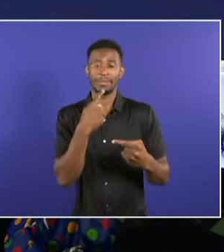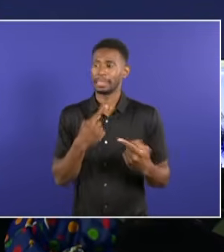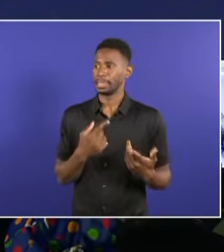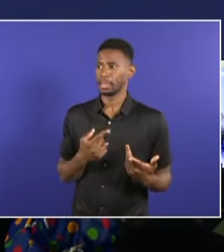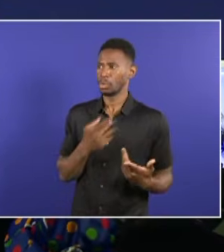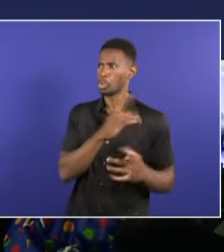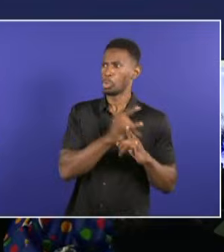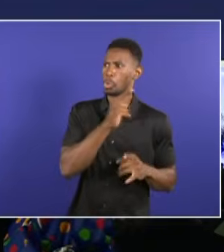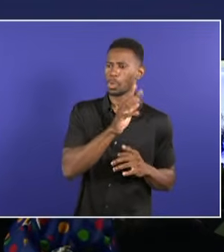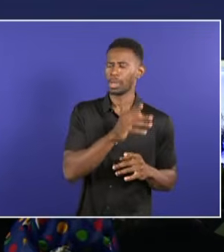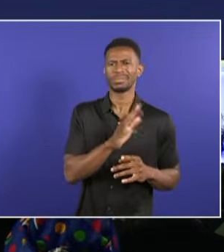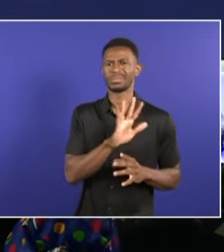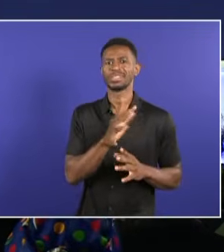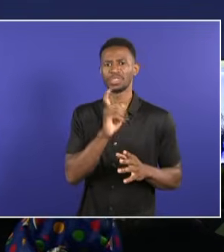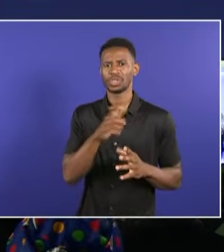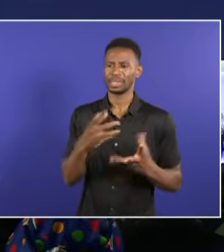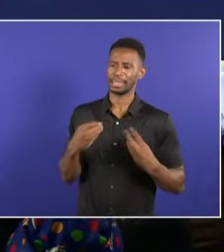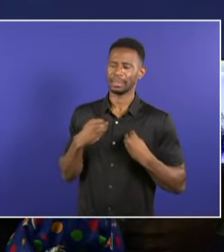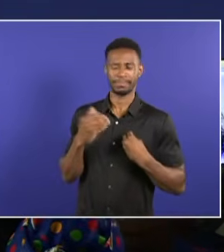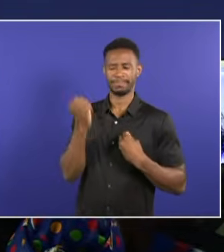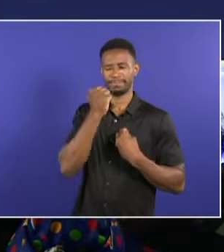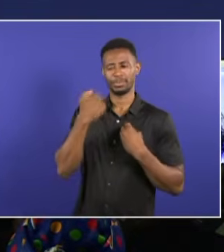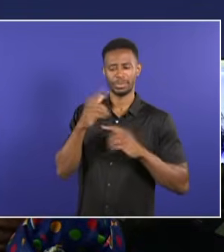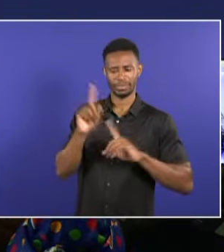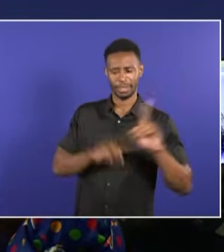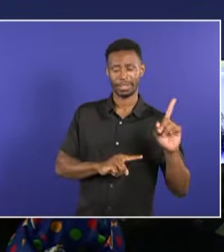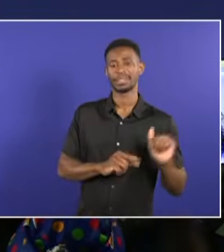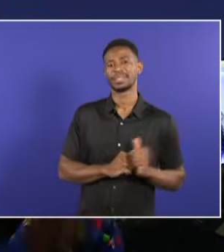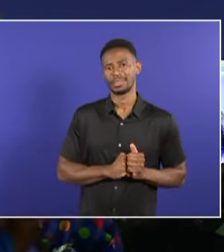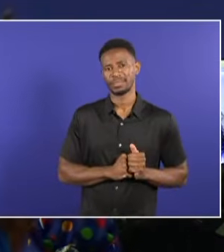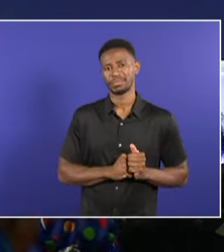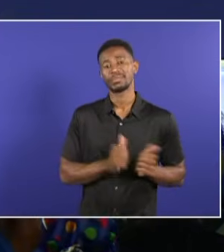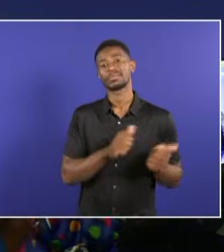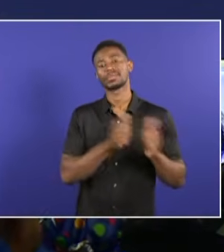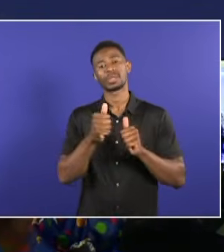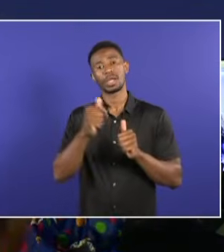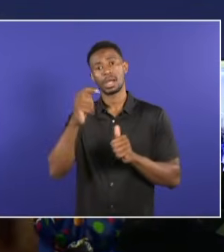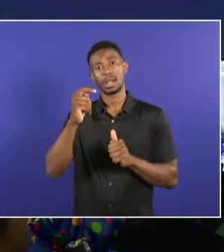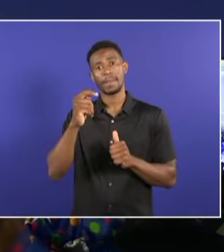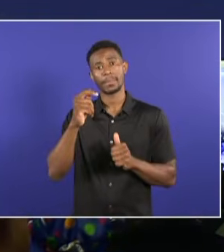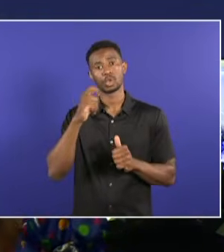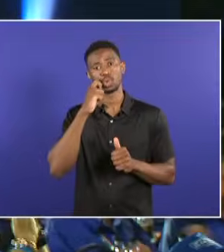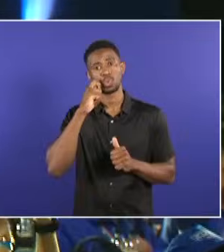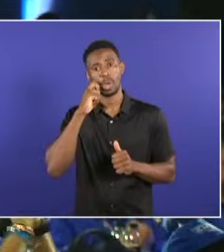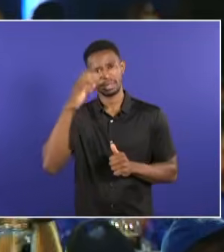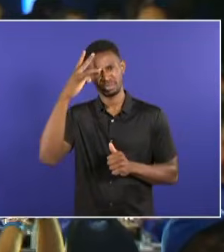And in Tshwane, with our superstar, Celia Brink.